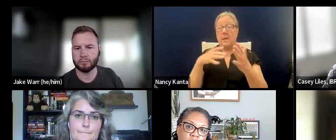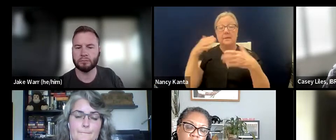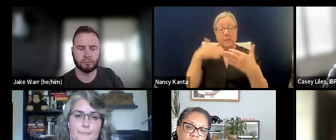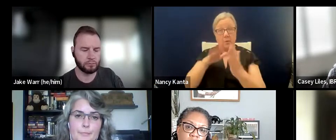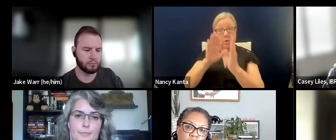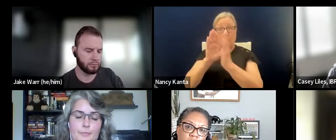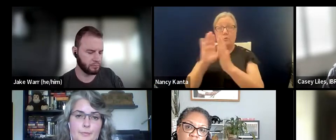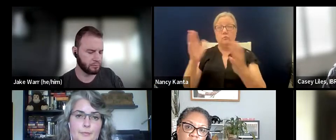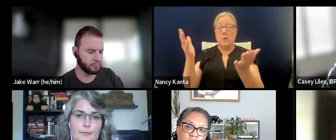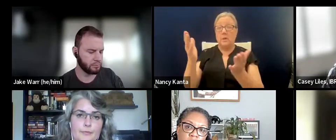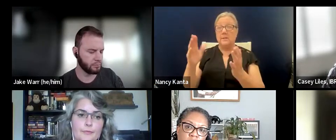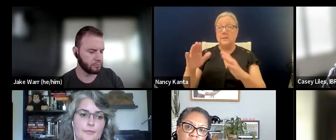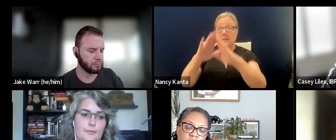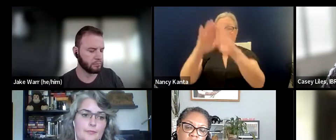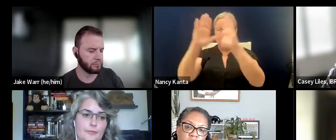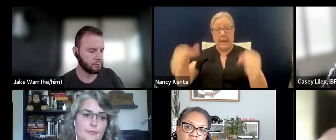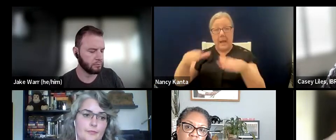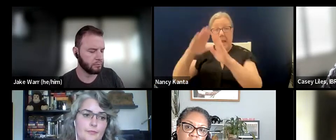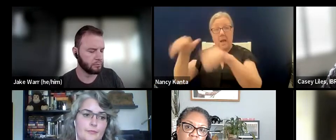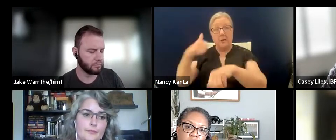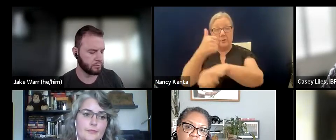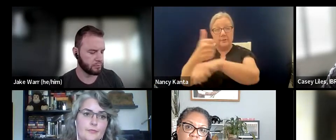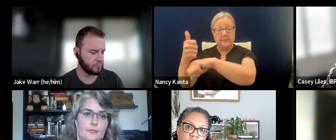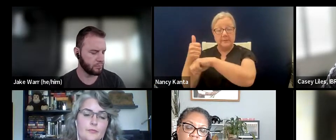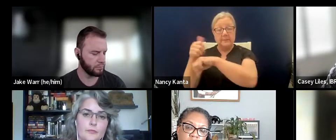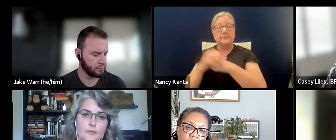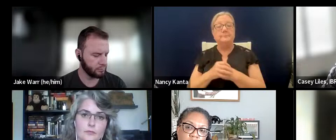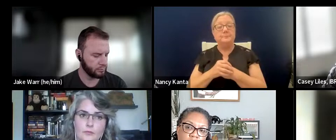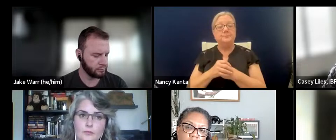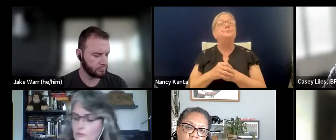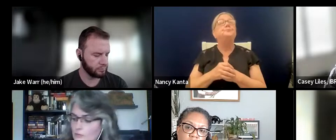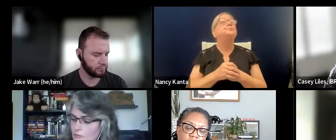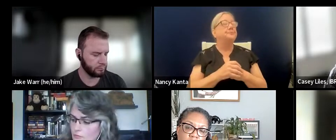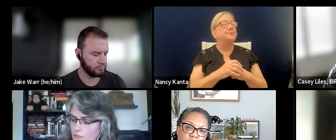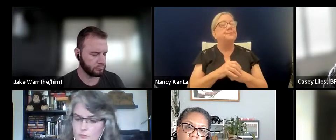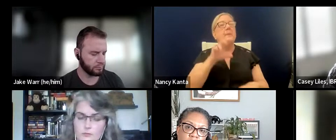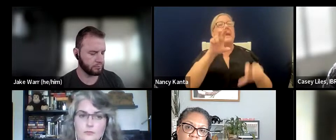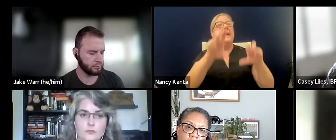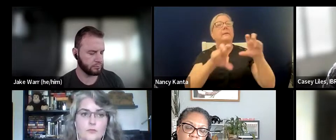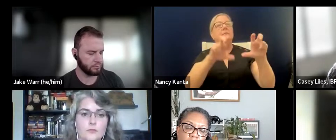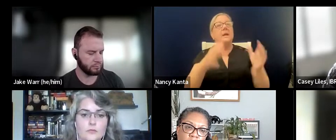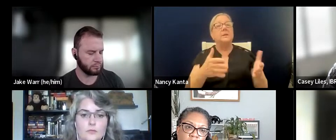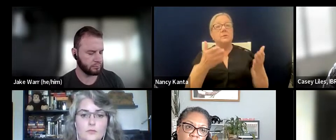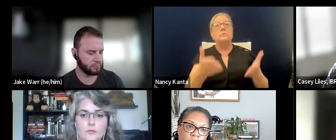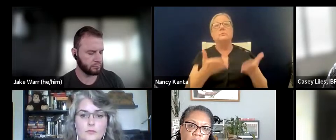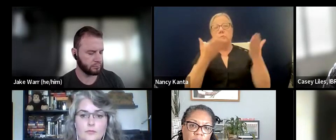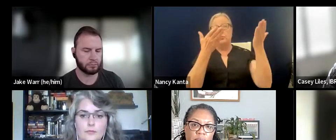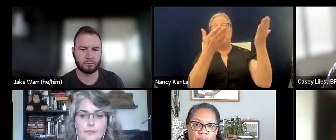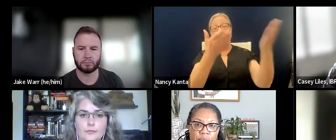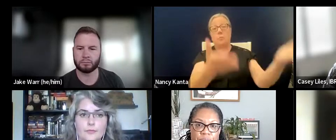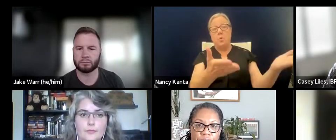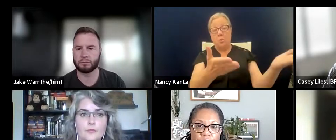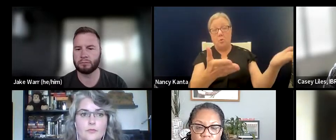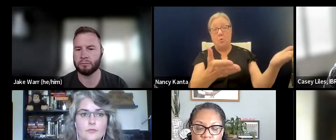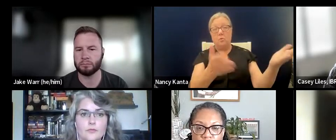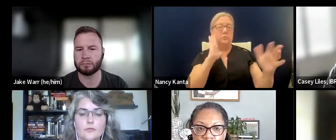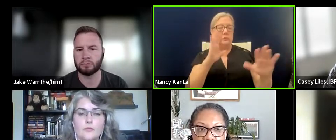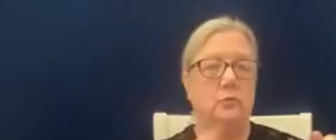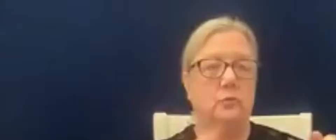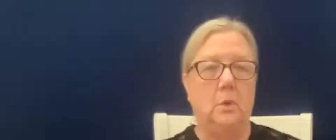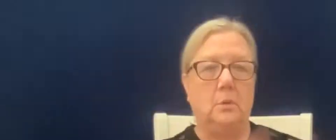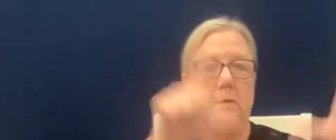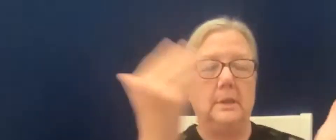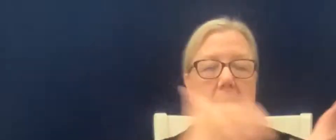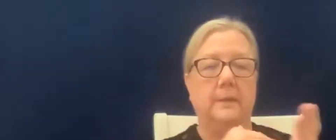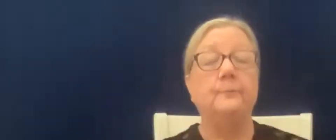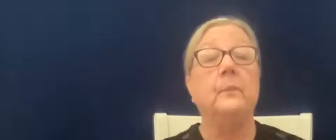So there are investments proposed that, let me bring it back up again. There are investments proposed in